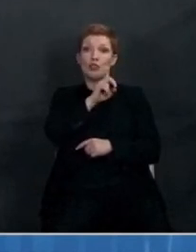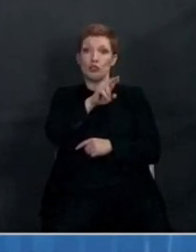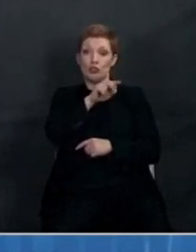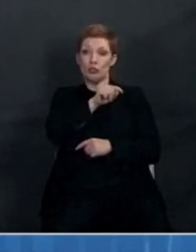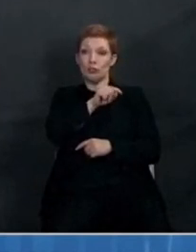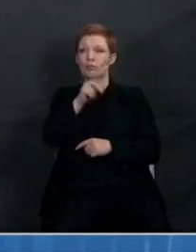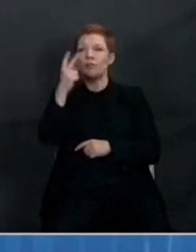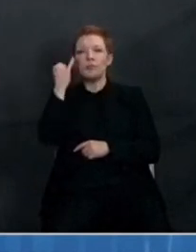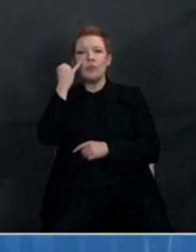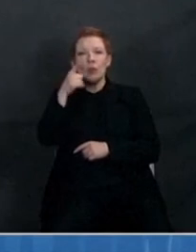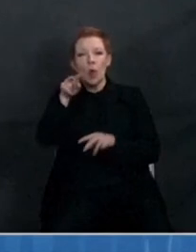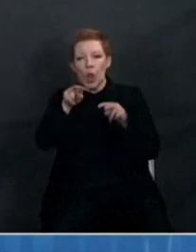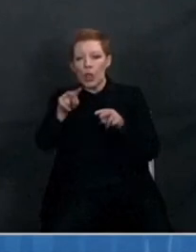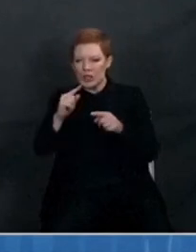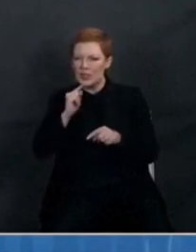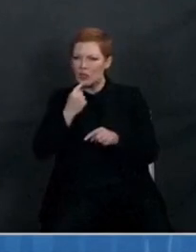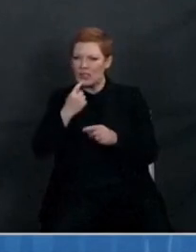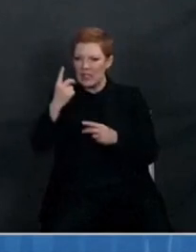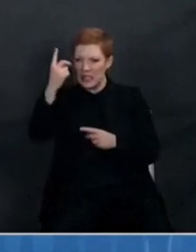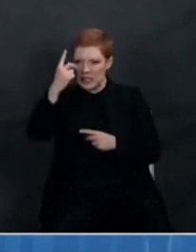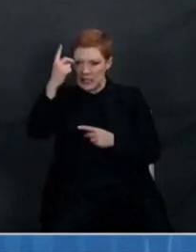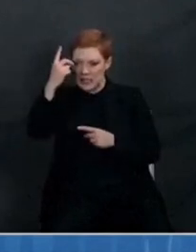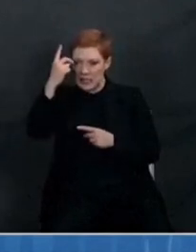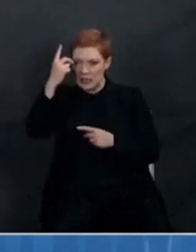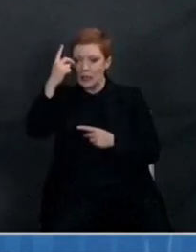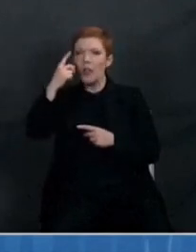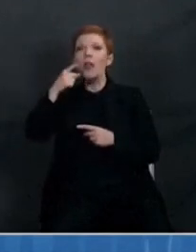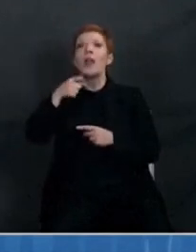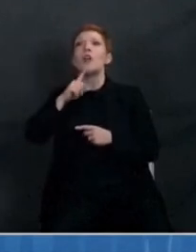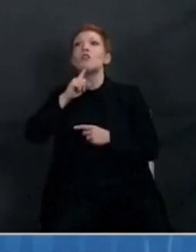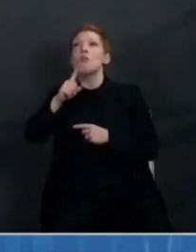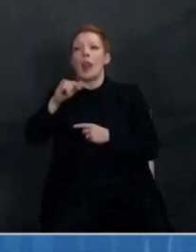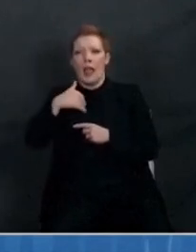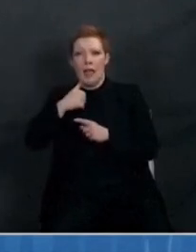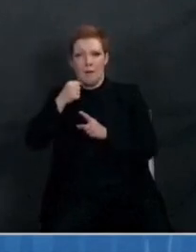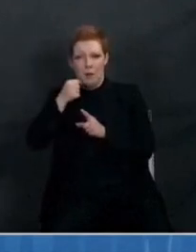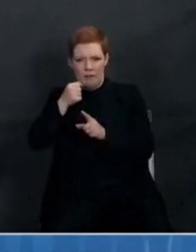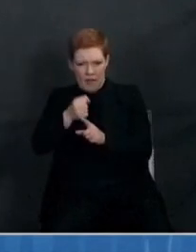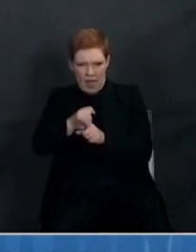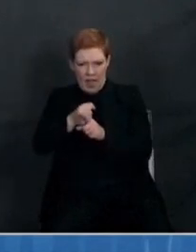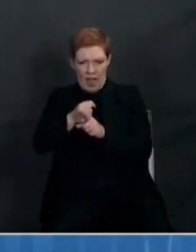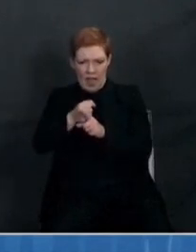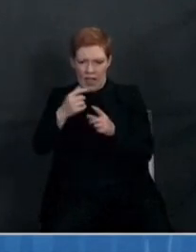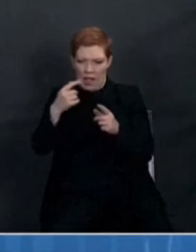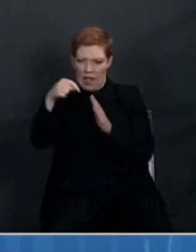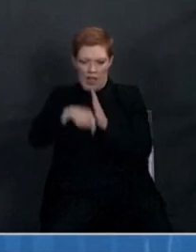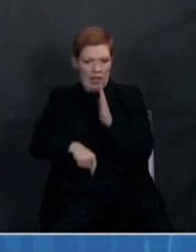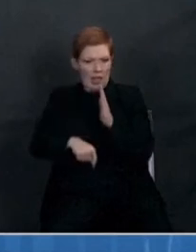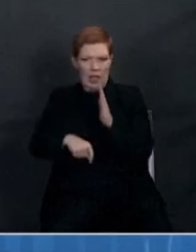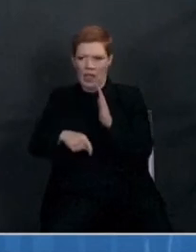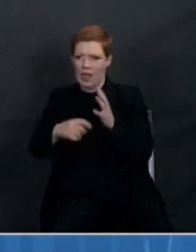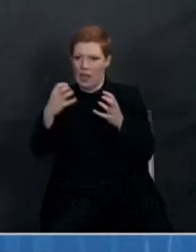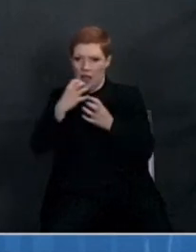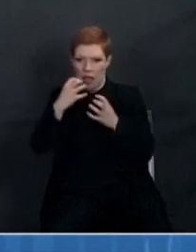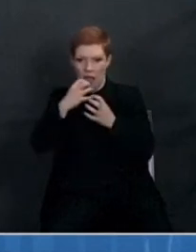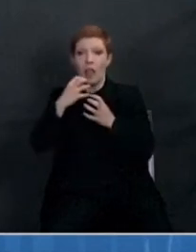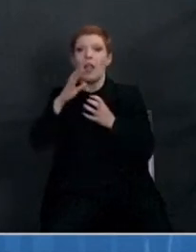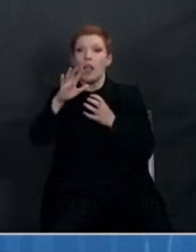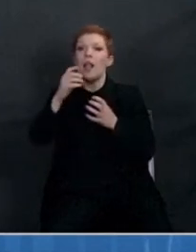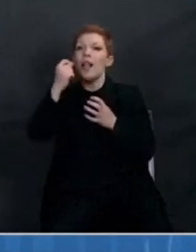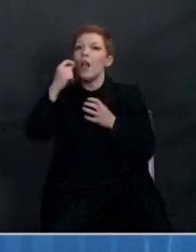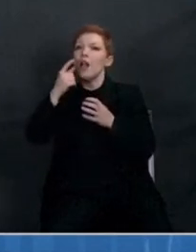hospitalizations, and death, it has had a profound effect on that. So as we get into the next weeks and months and more